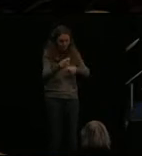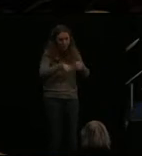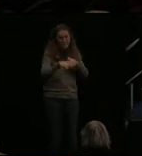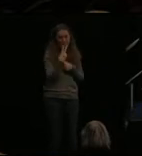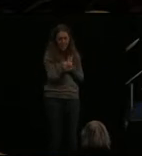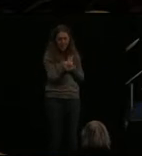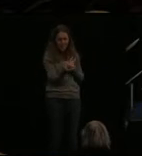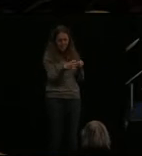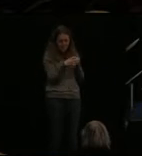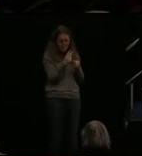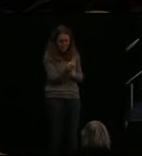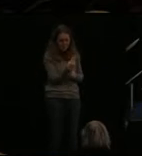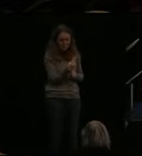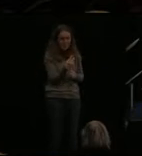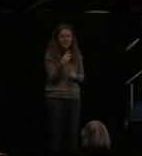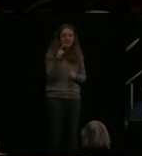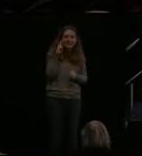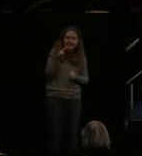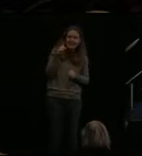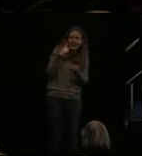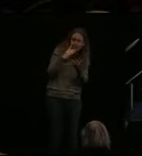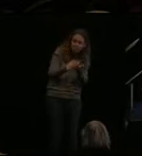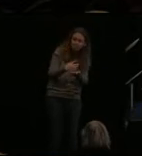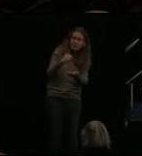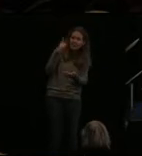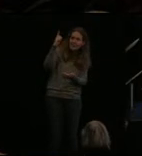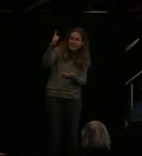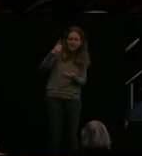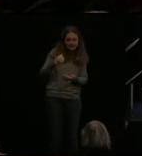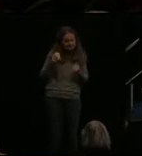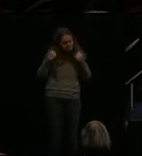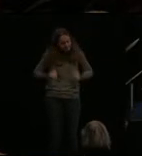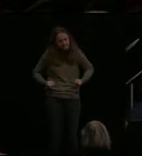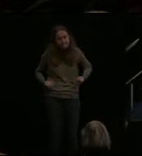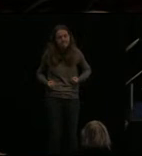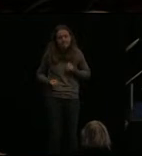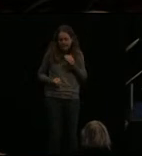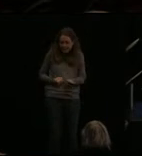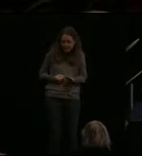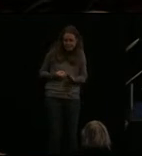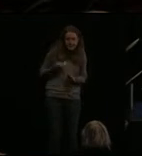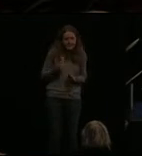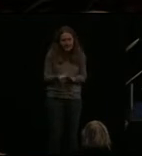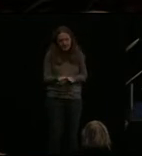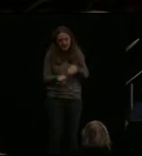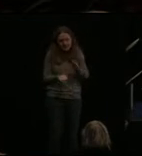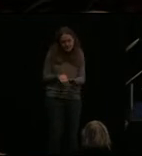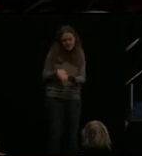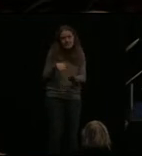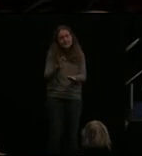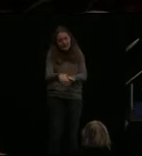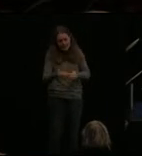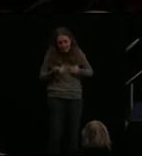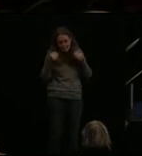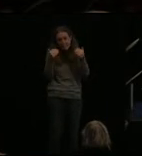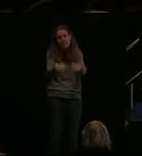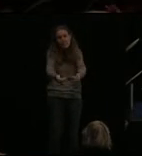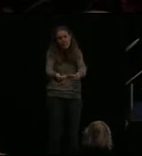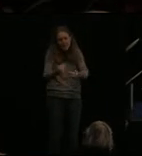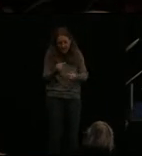who see God's promise and stand on God's word and step by step, step by step, step by step, we move